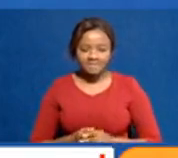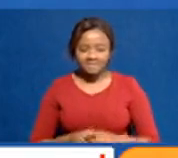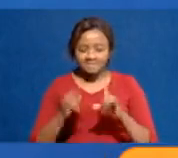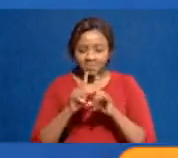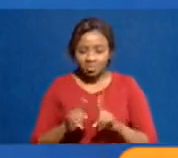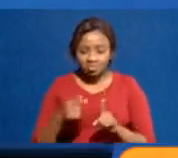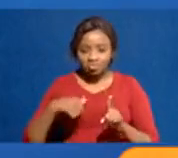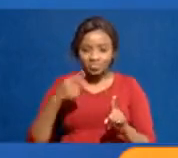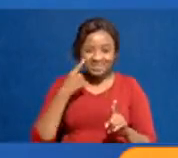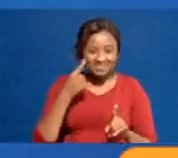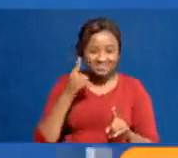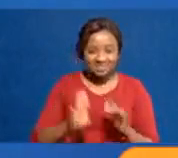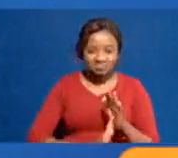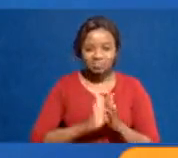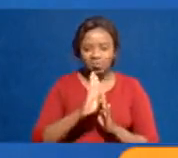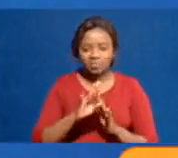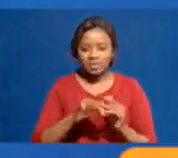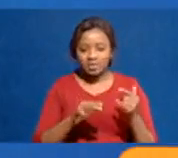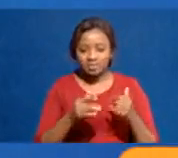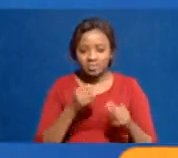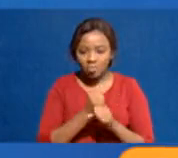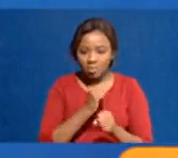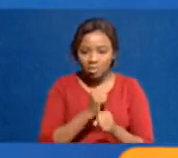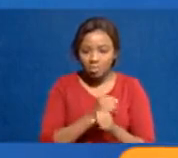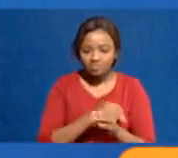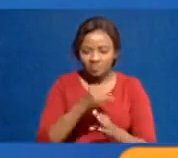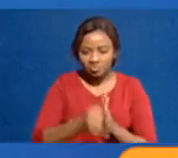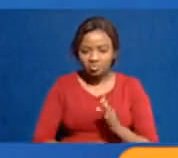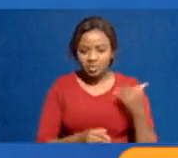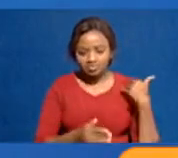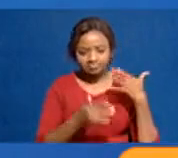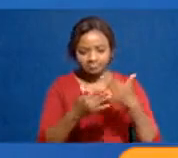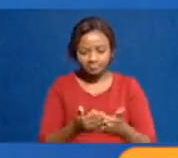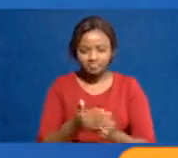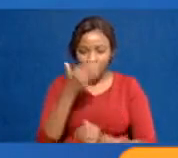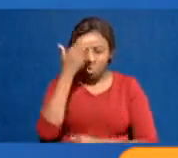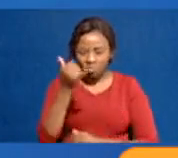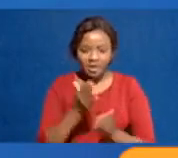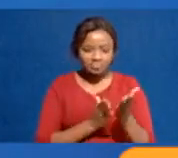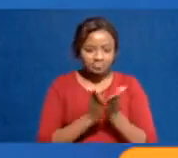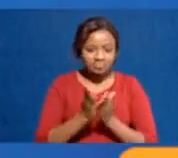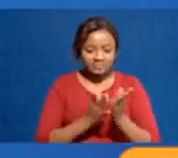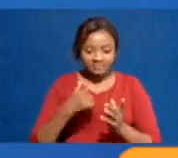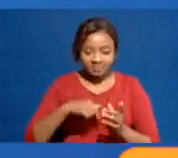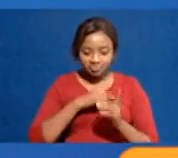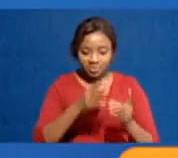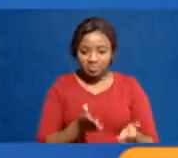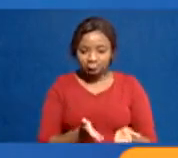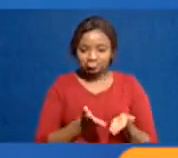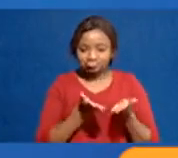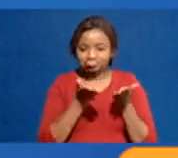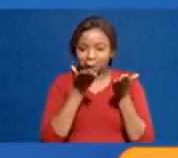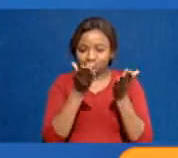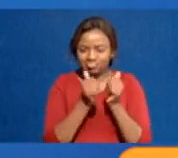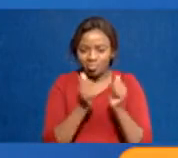seen remarkable growth in our general insurance here because the service we've deliberately improved our services